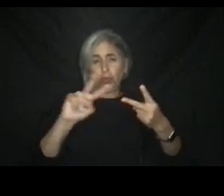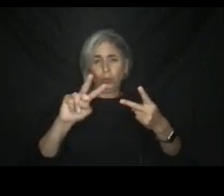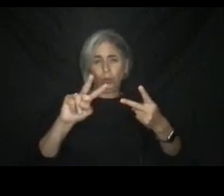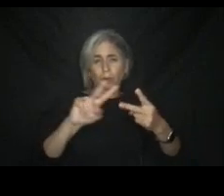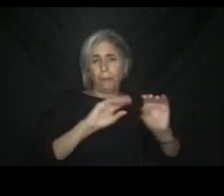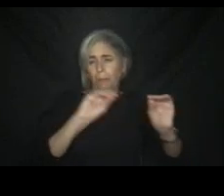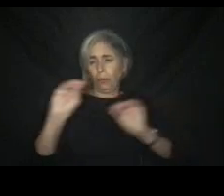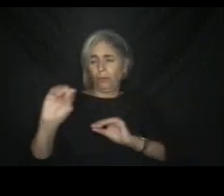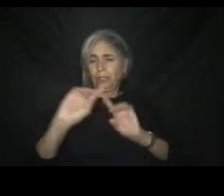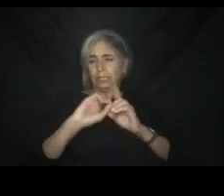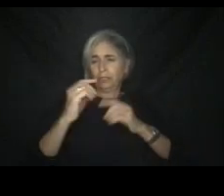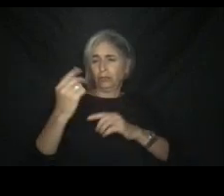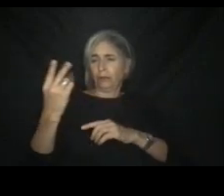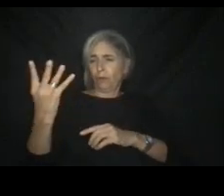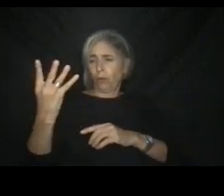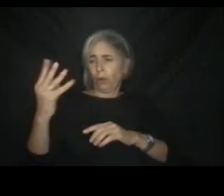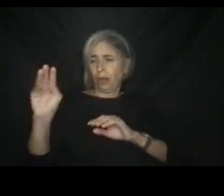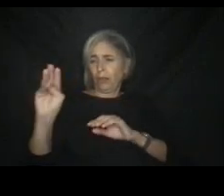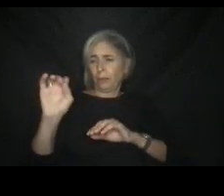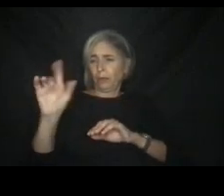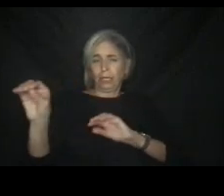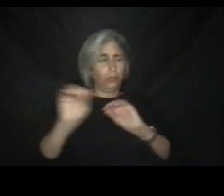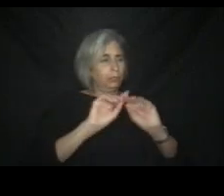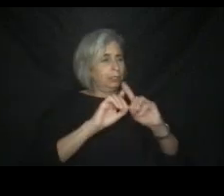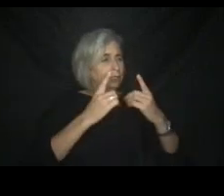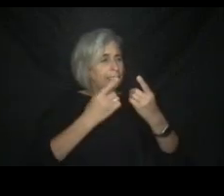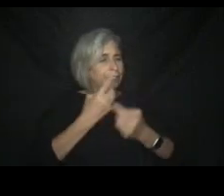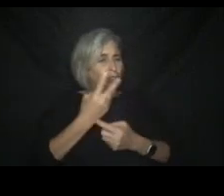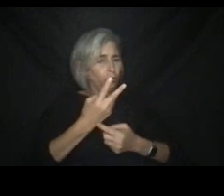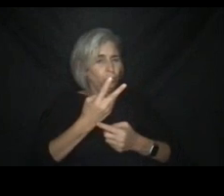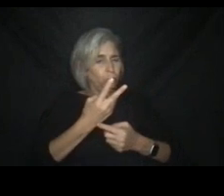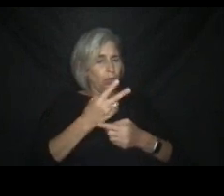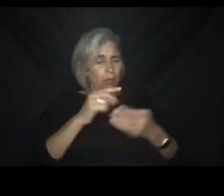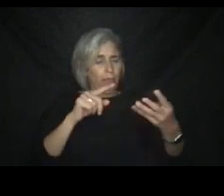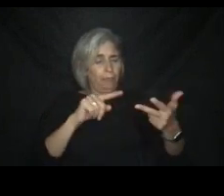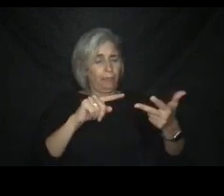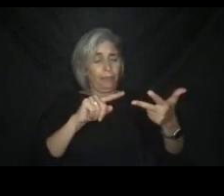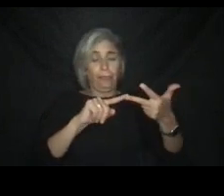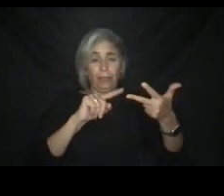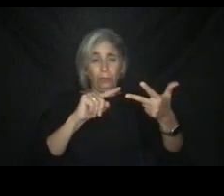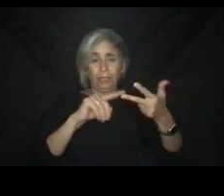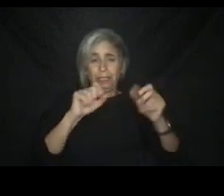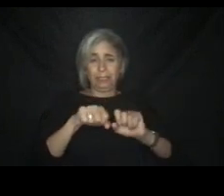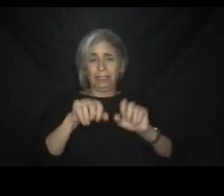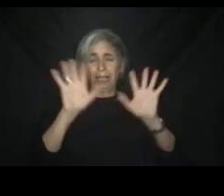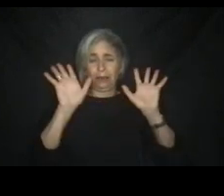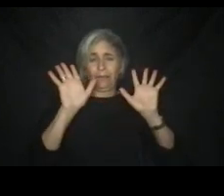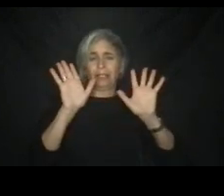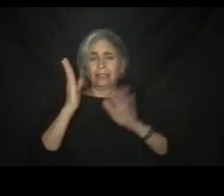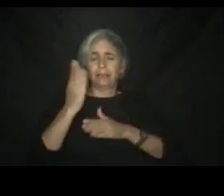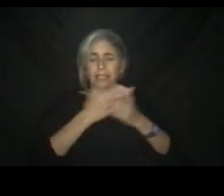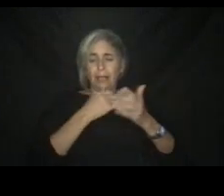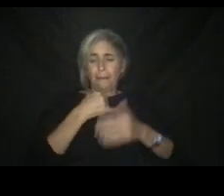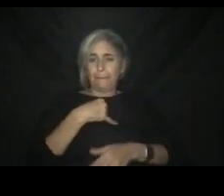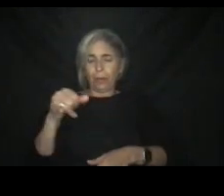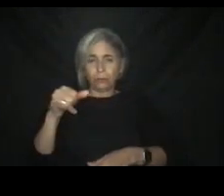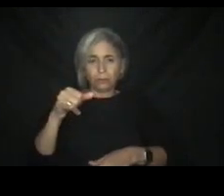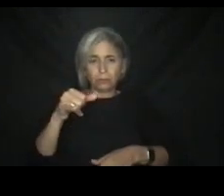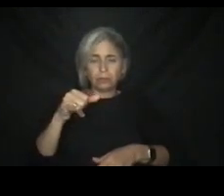Marina into District 2. Alternative 3 is a variation of 2, which sacrifices some population balance in favor of improved